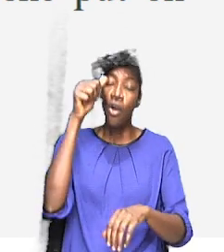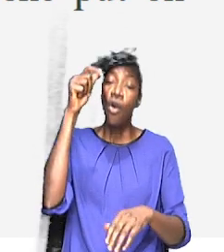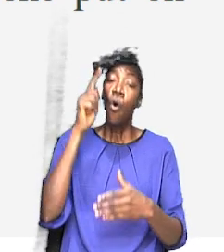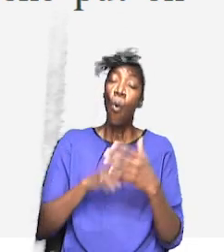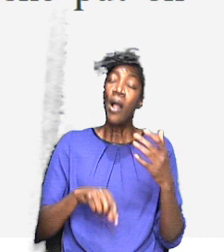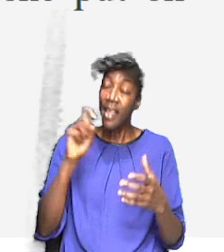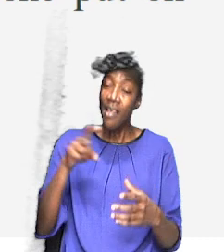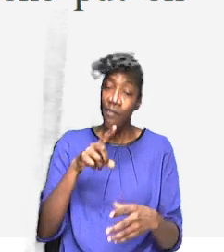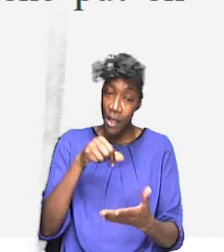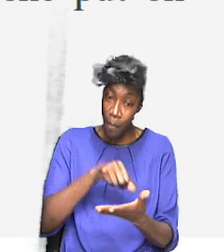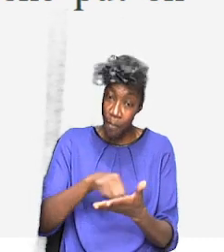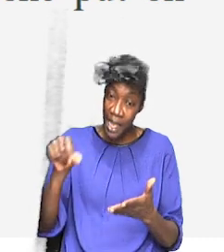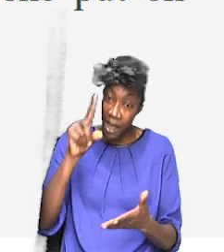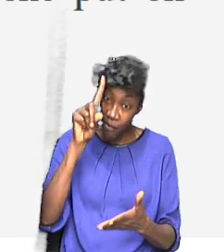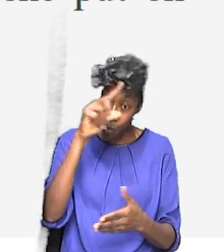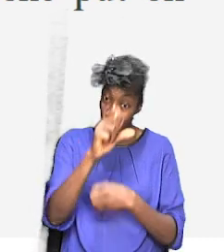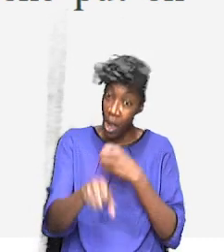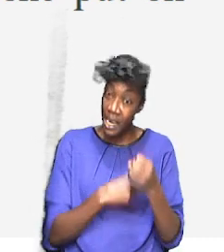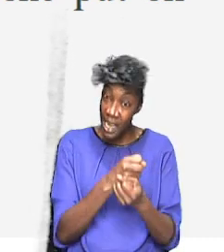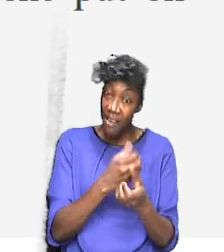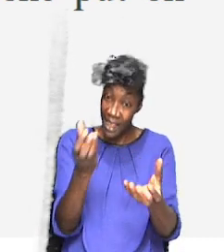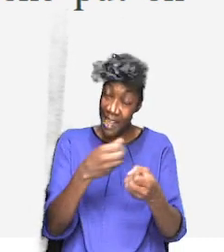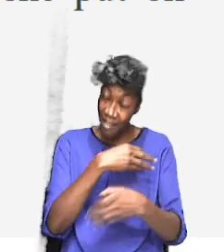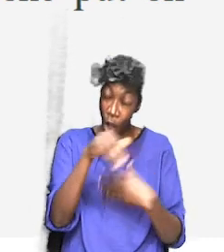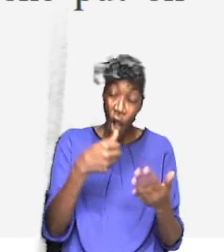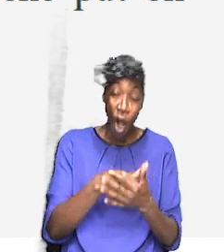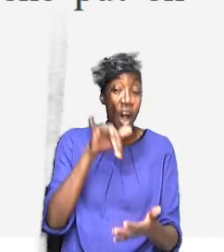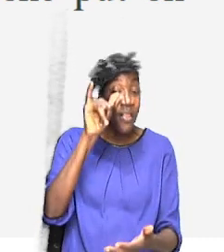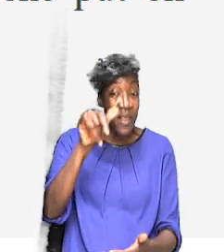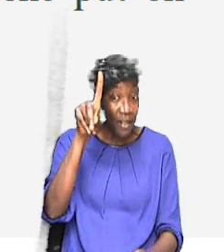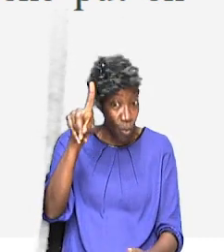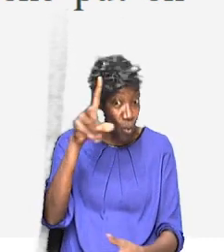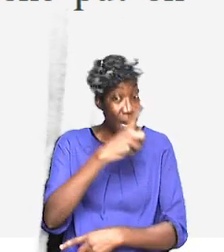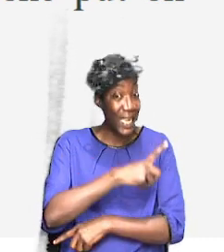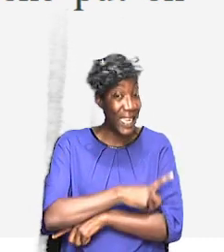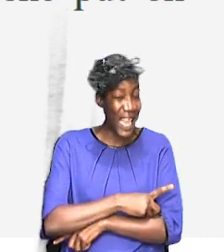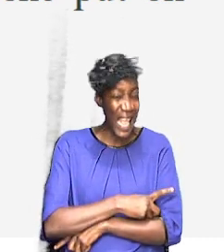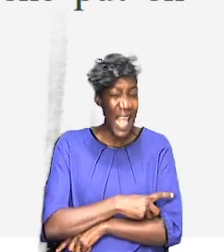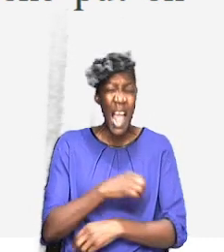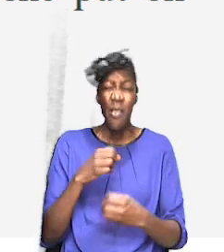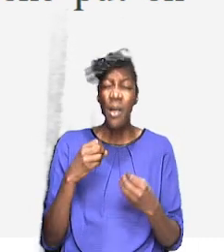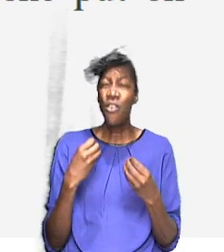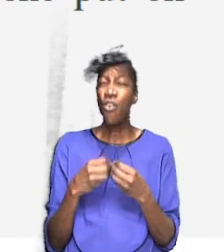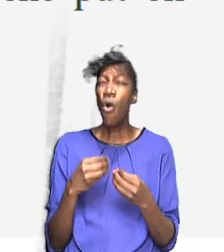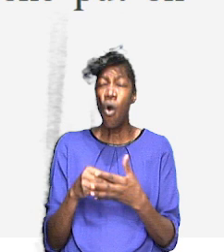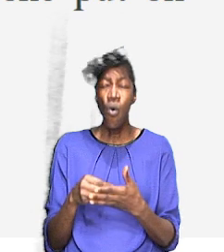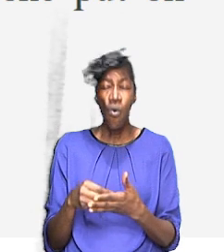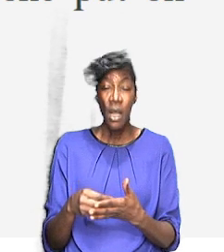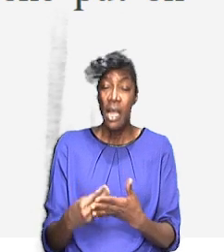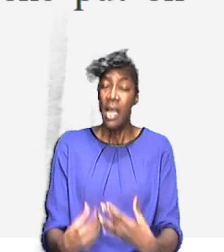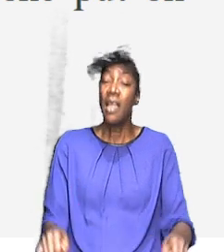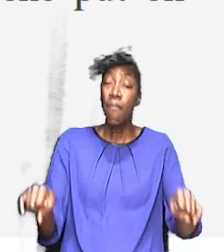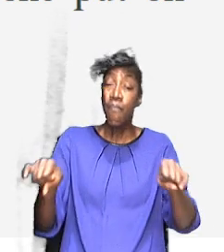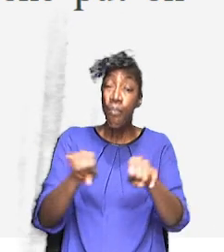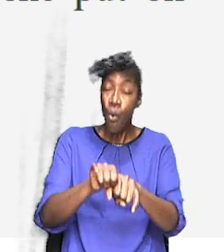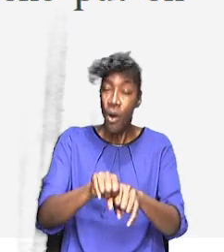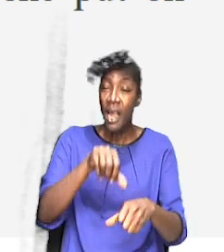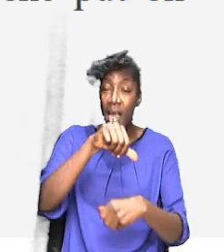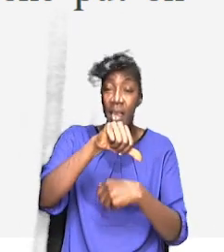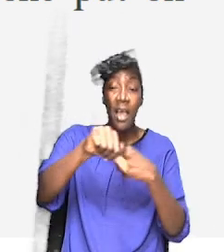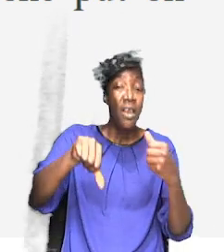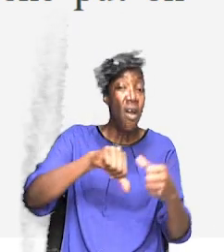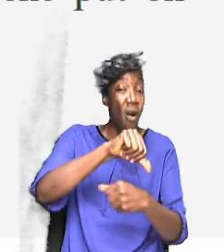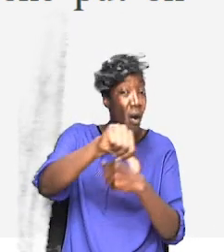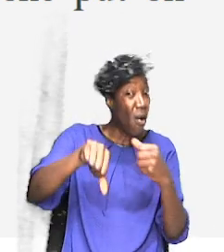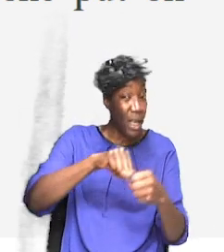a year, you're getting all of that in one day. This is how valuable that anointment was to this